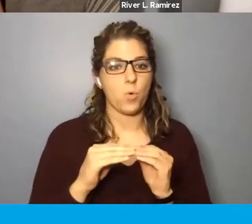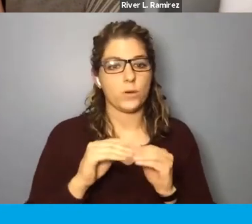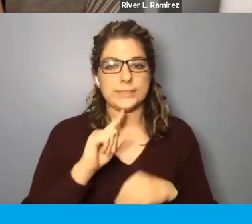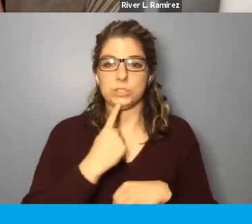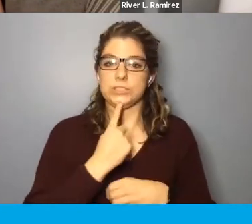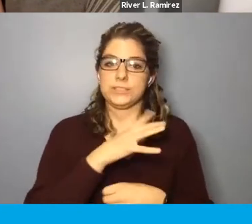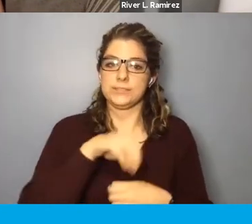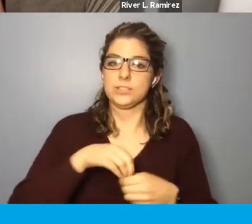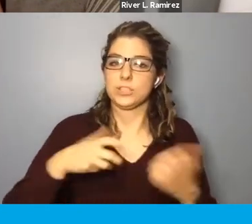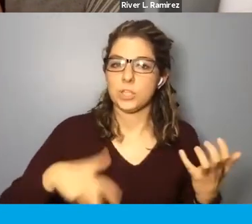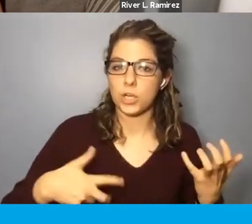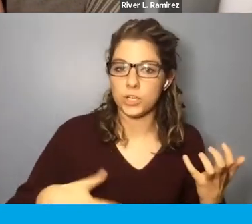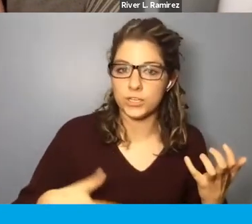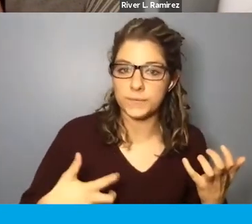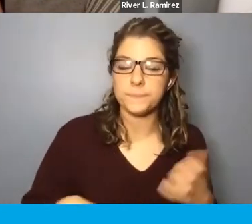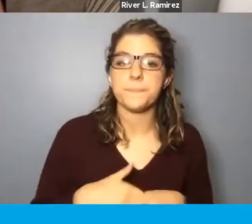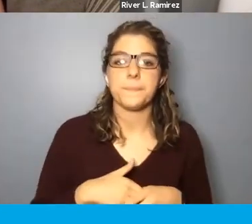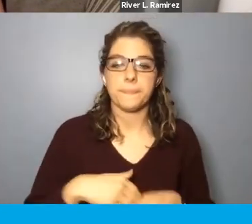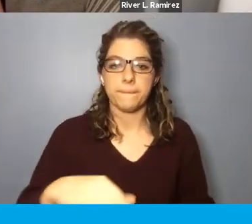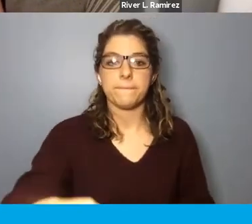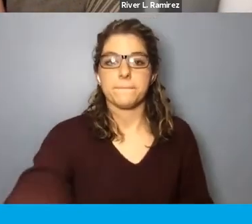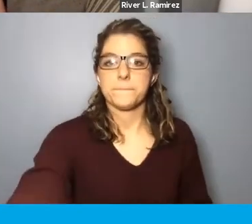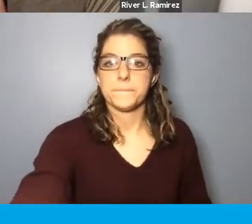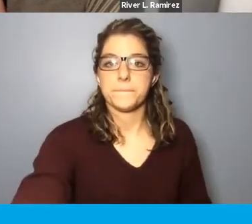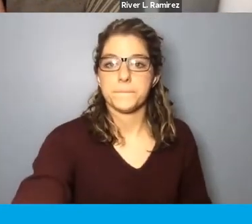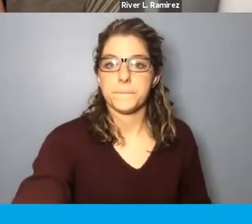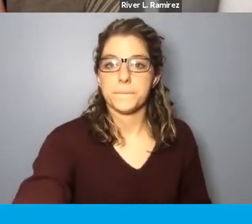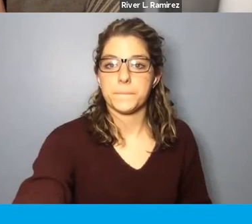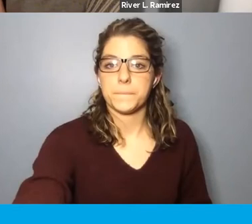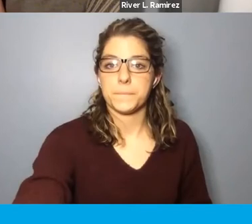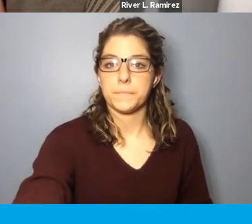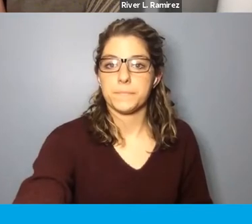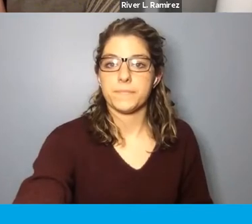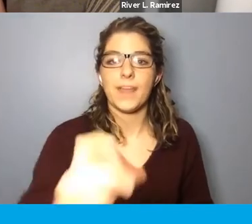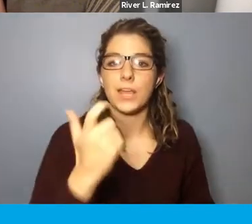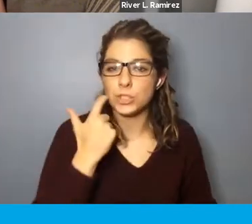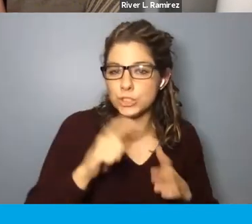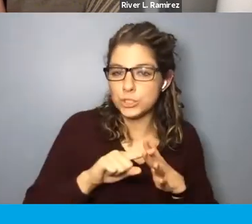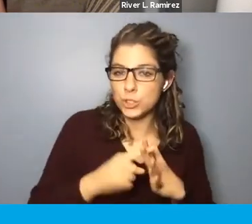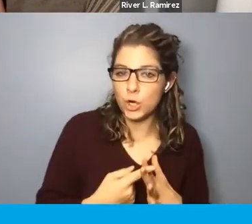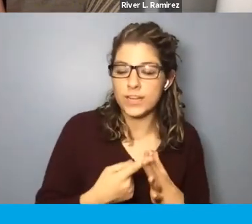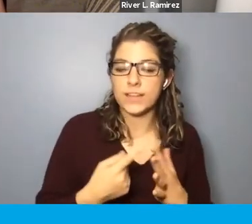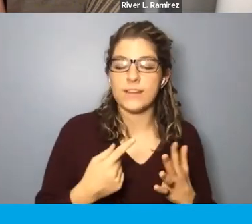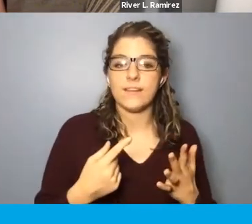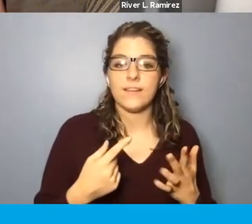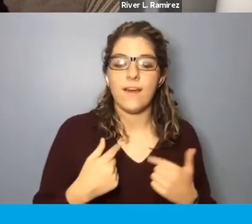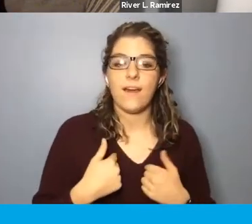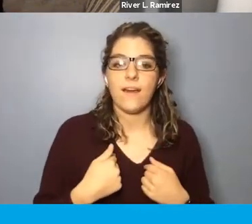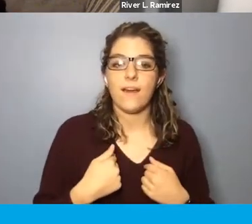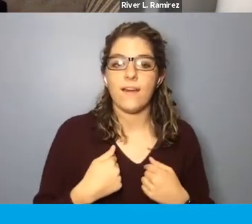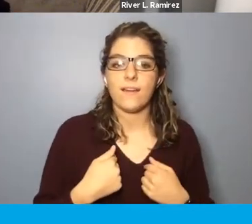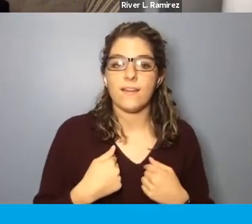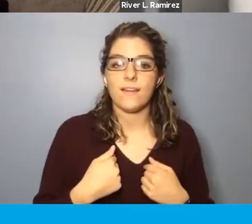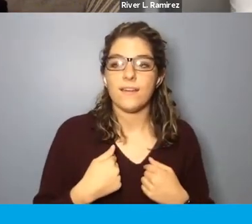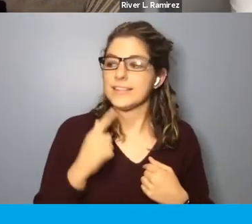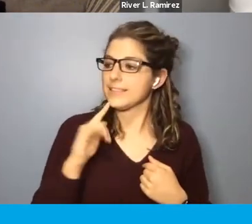into guitar. I had just started, and it's